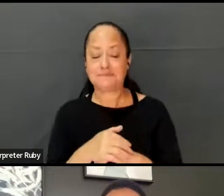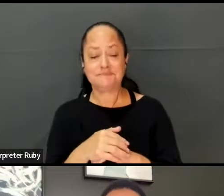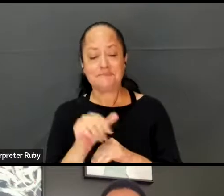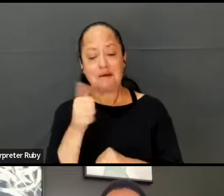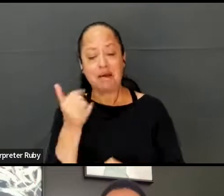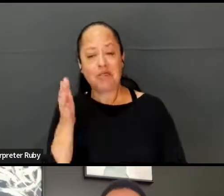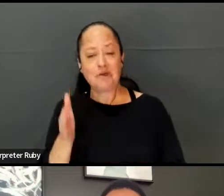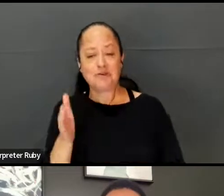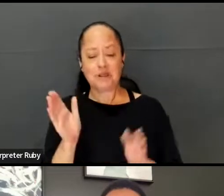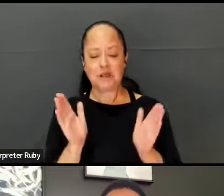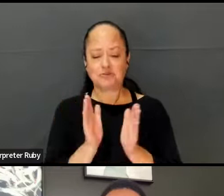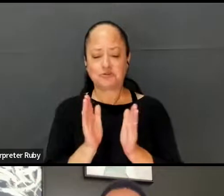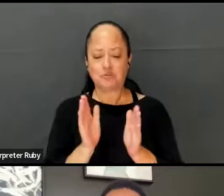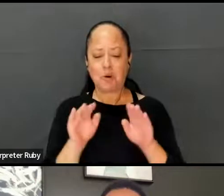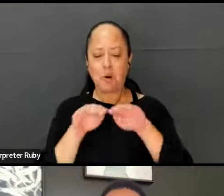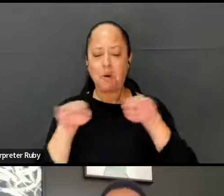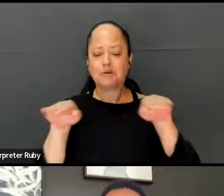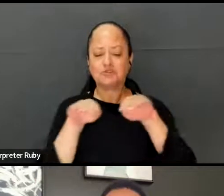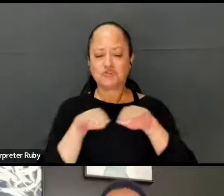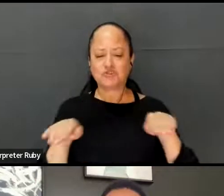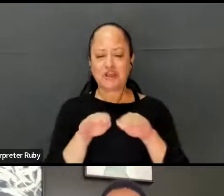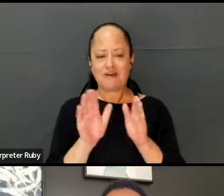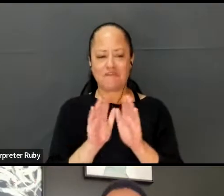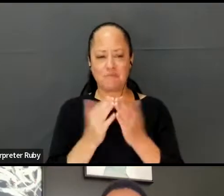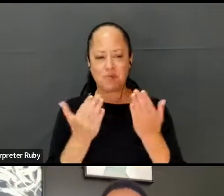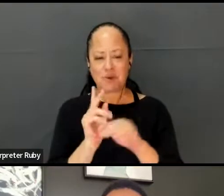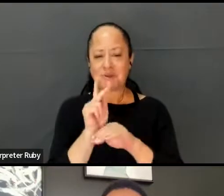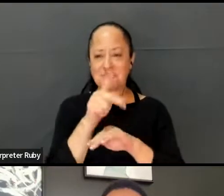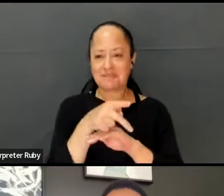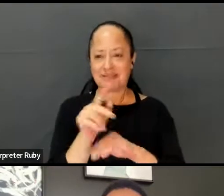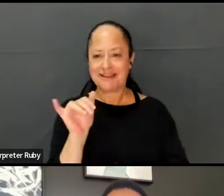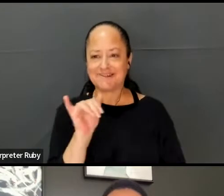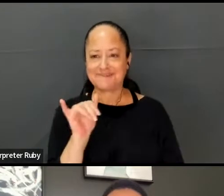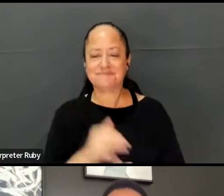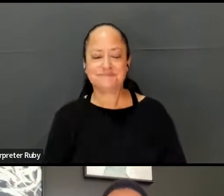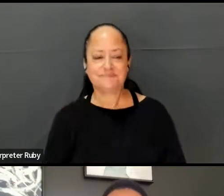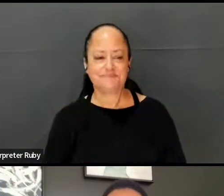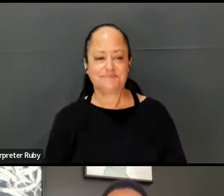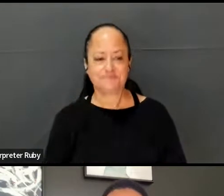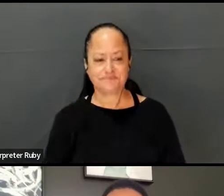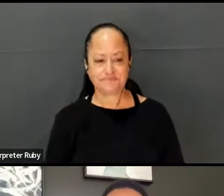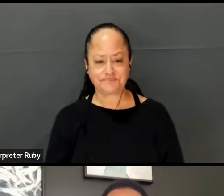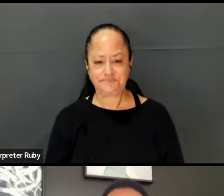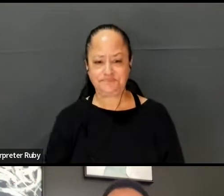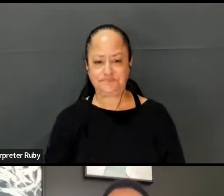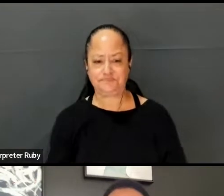side is a small bookshelf with another plant kind of going down the side of it.